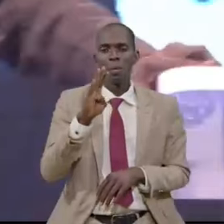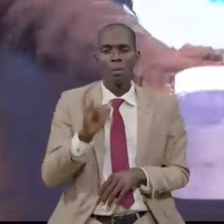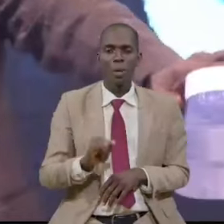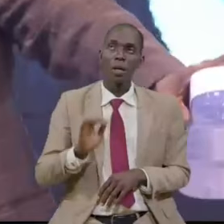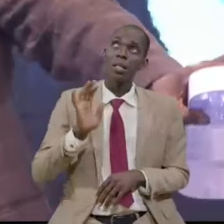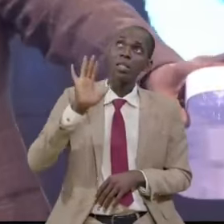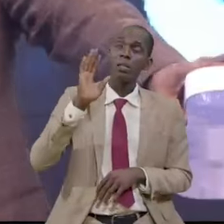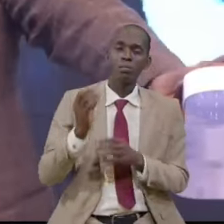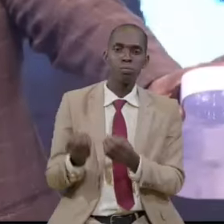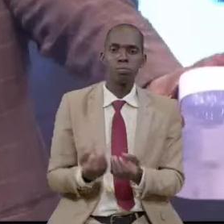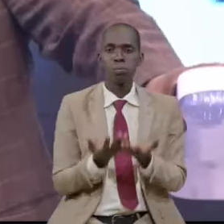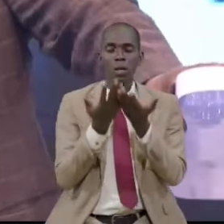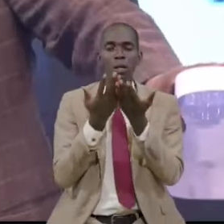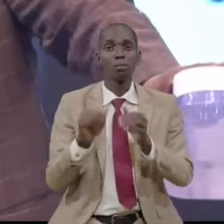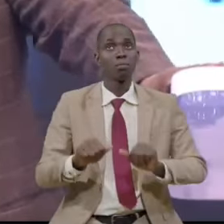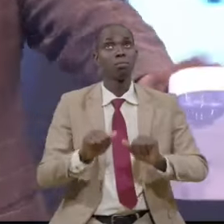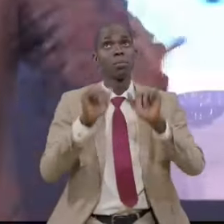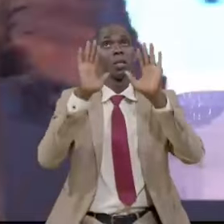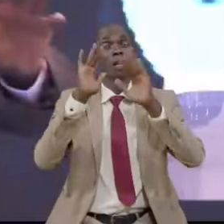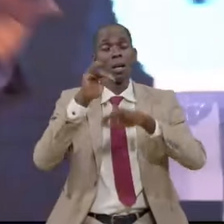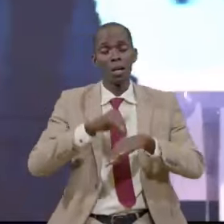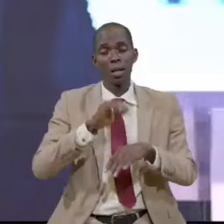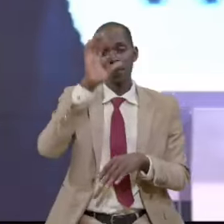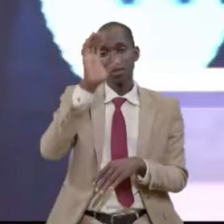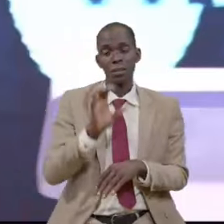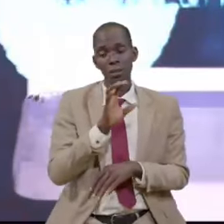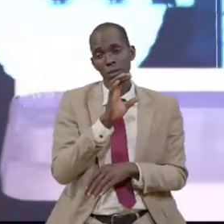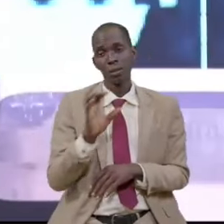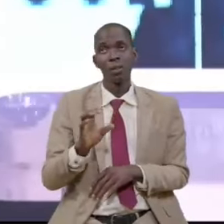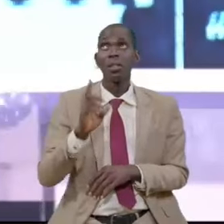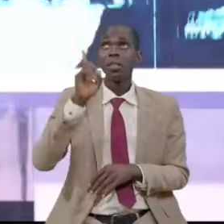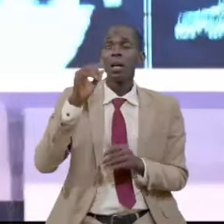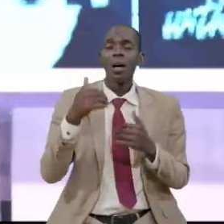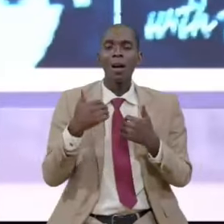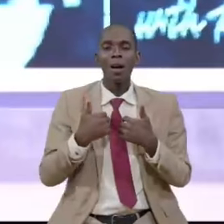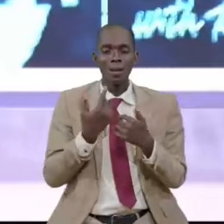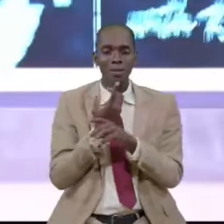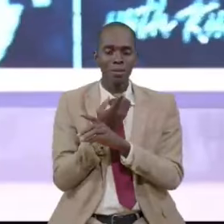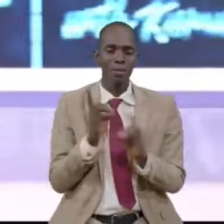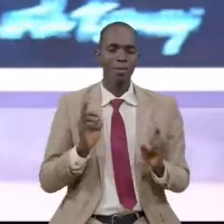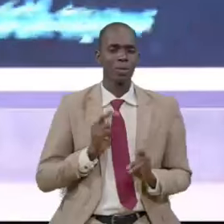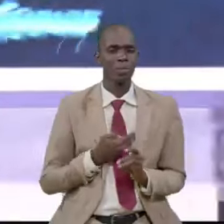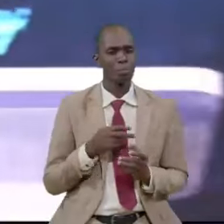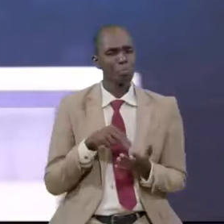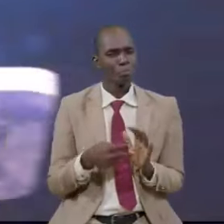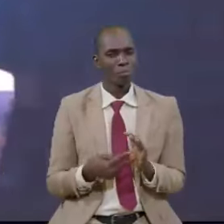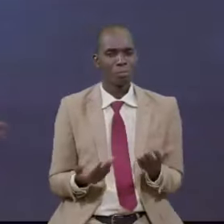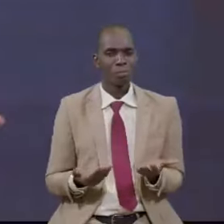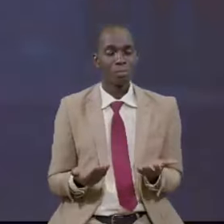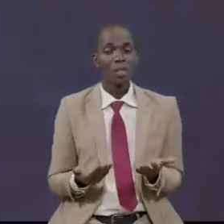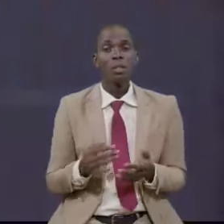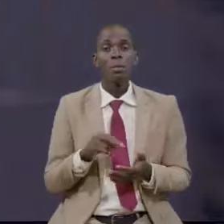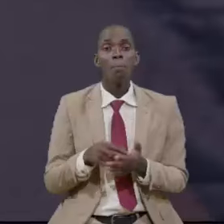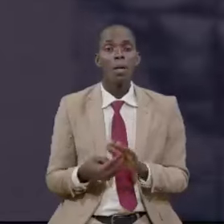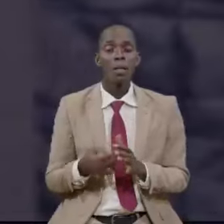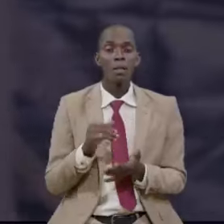on the cross. He has delivered us. What that means is deliverance is